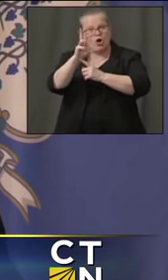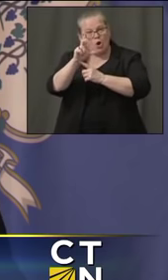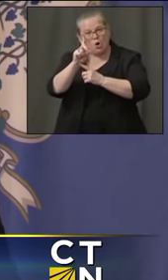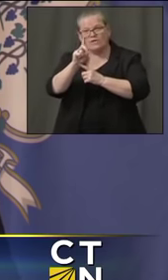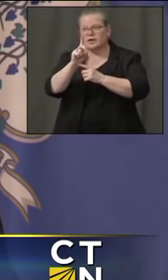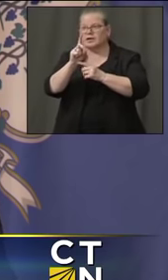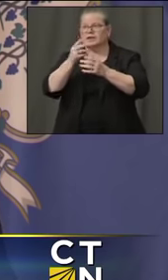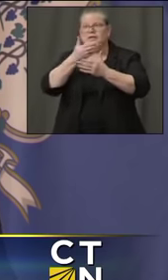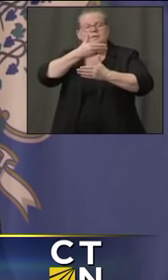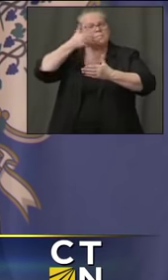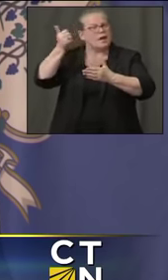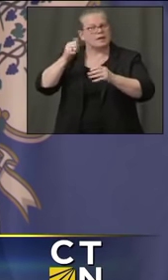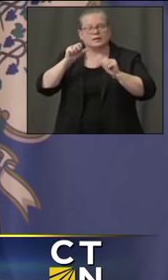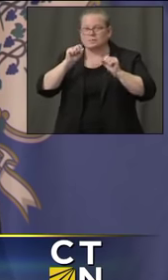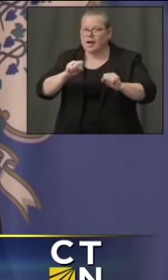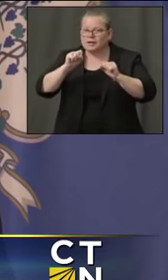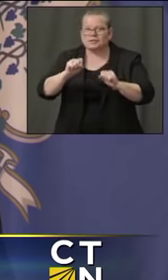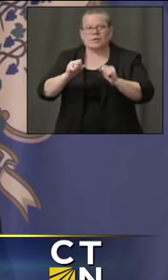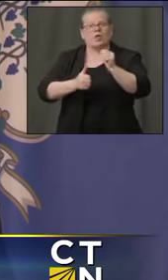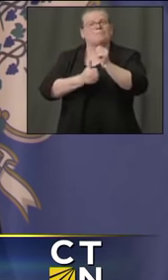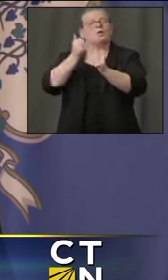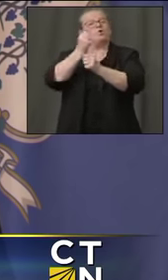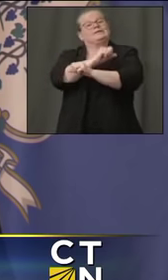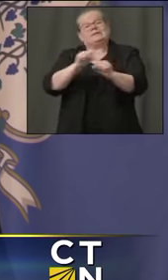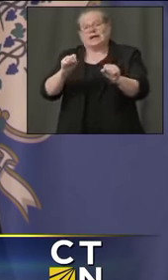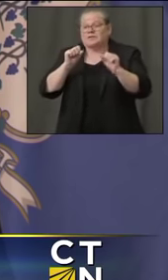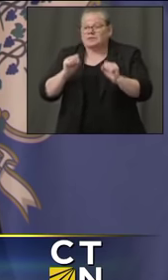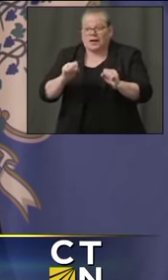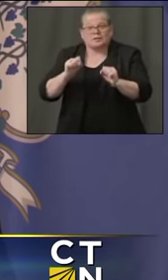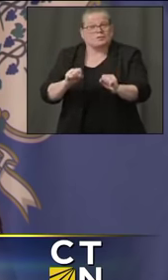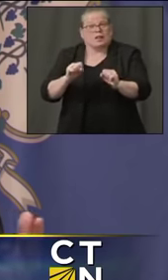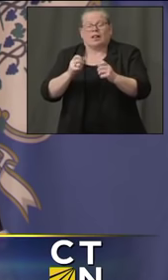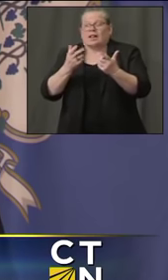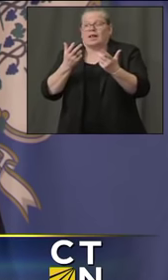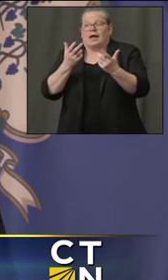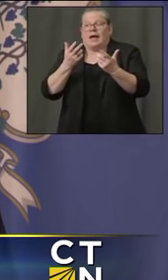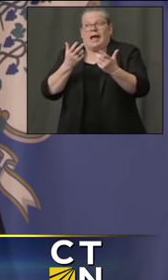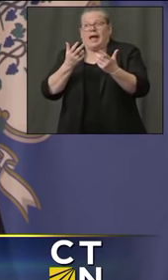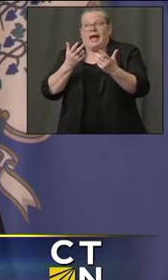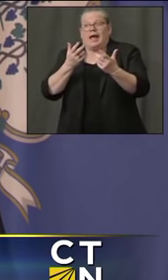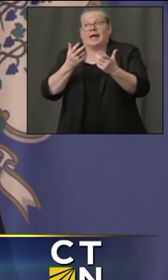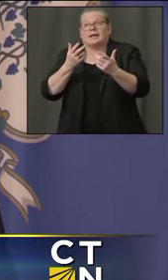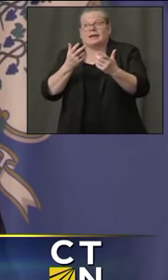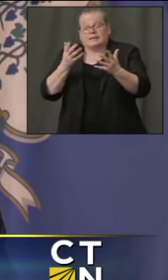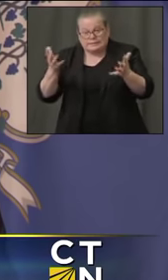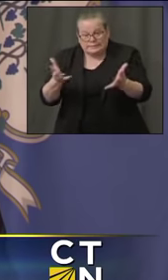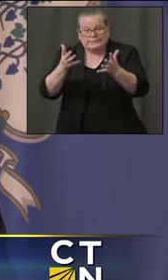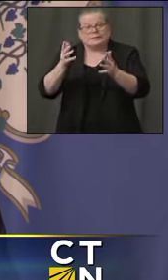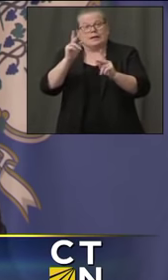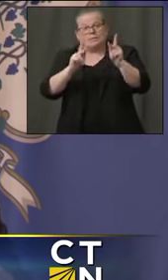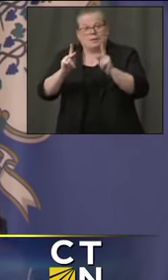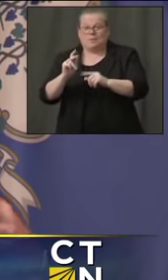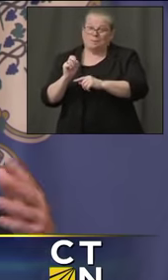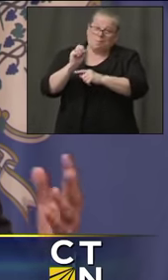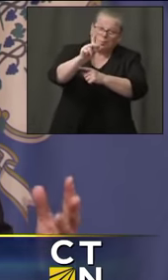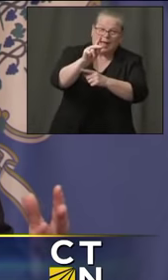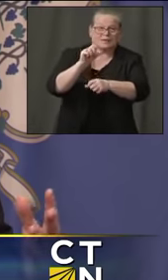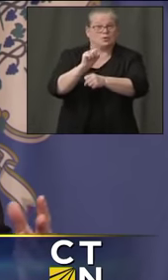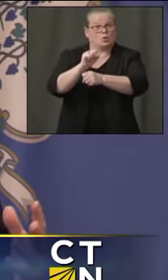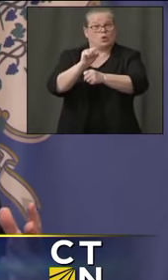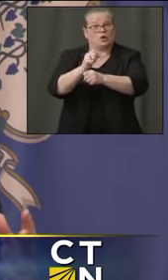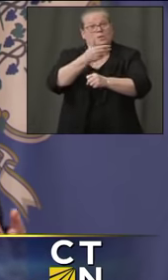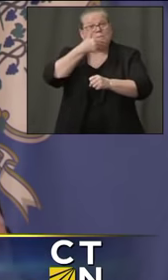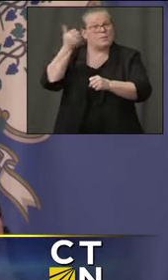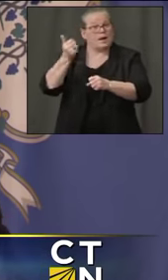as prudently and quickly as I can. And I want to get the very best minds I can, not just for this state, but as we work